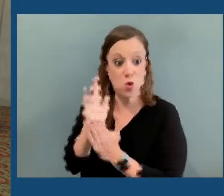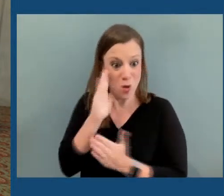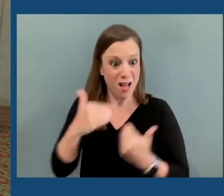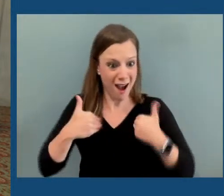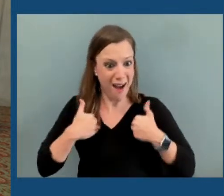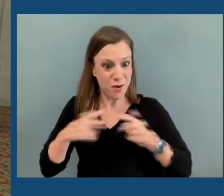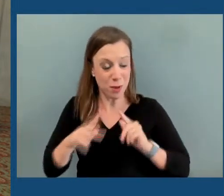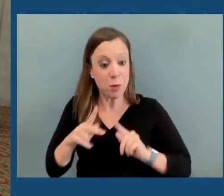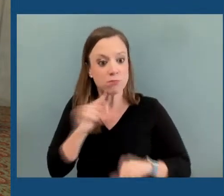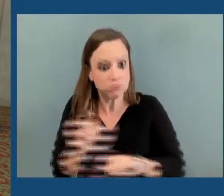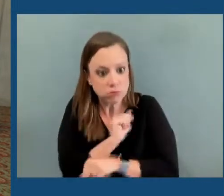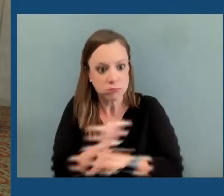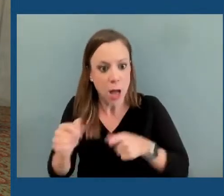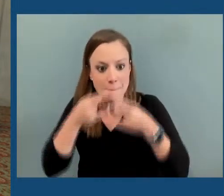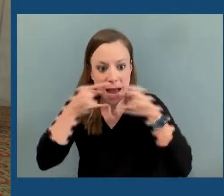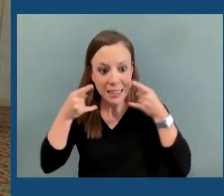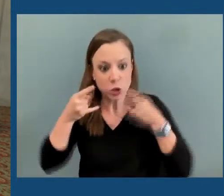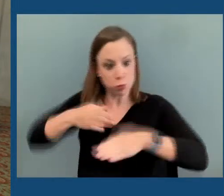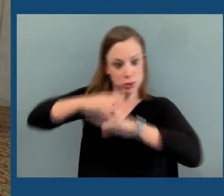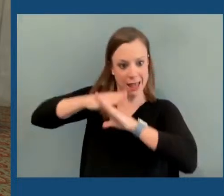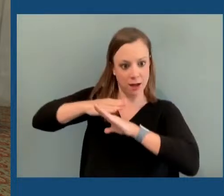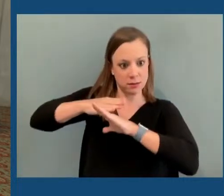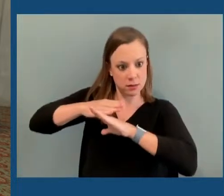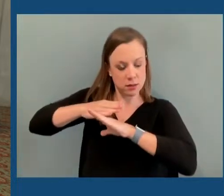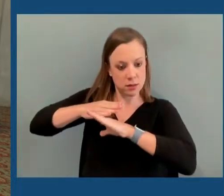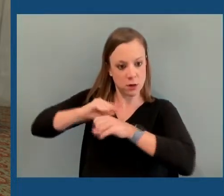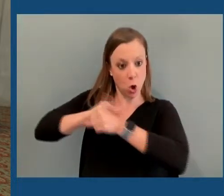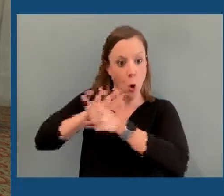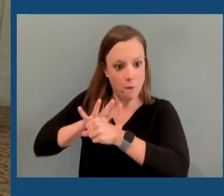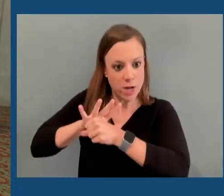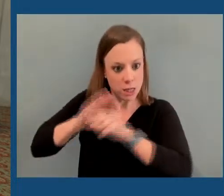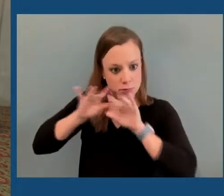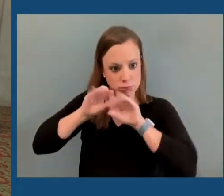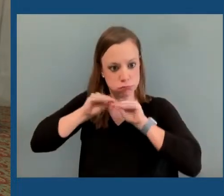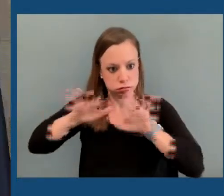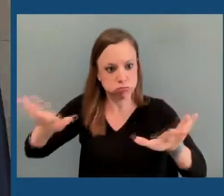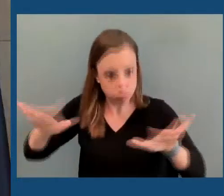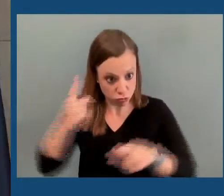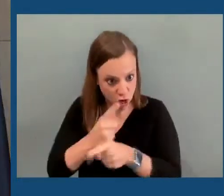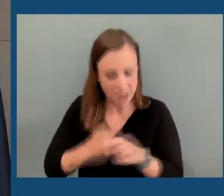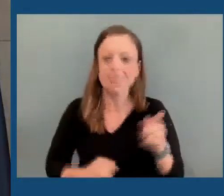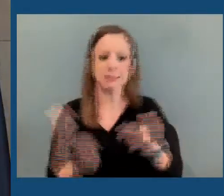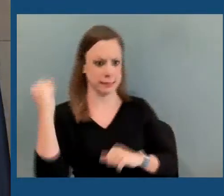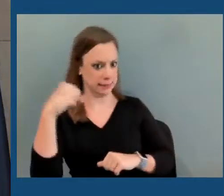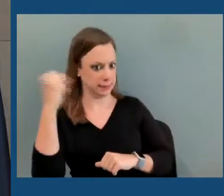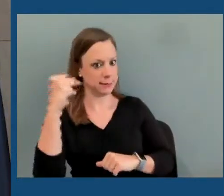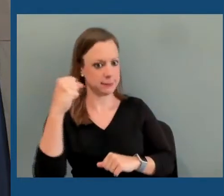who legitimately are wearing a mask because they don't want COVID or something along those lines? No, of course. And